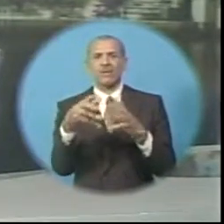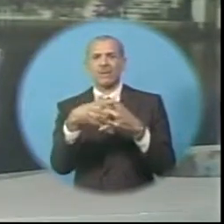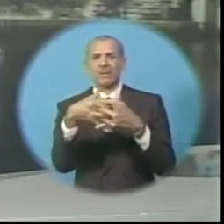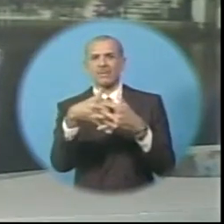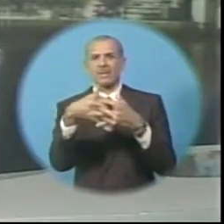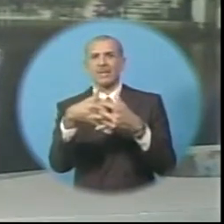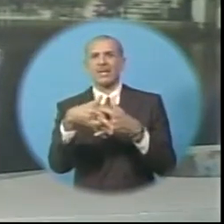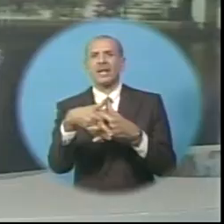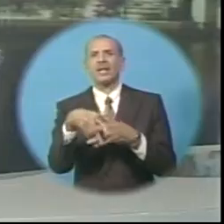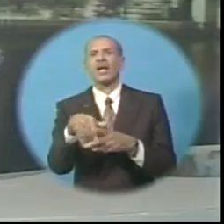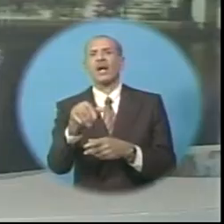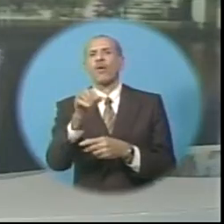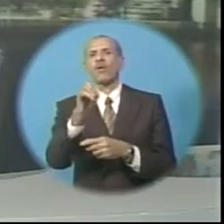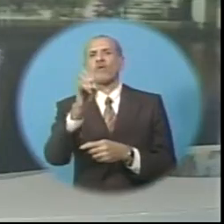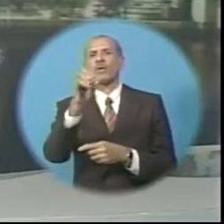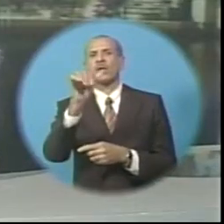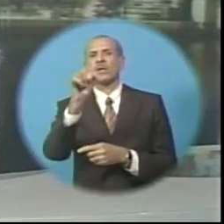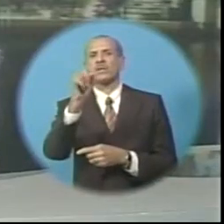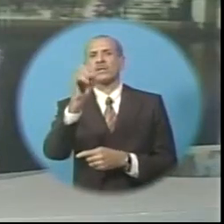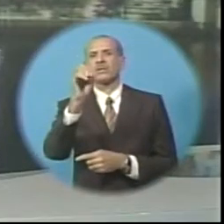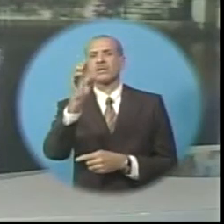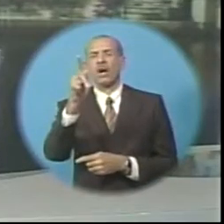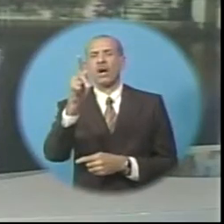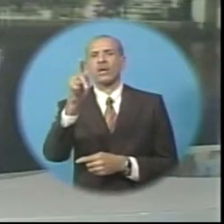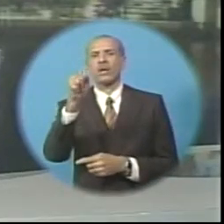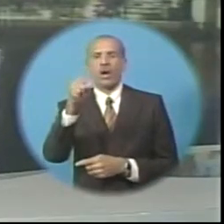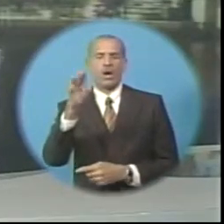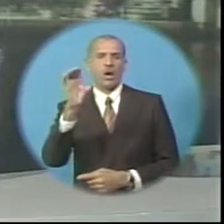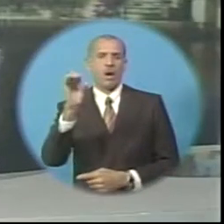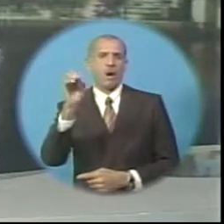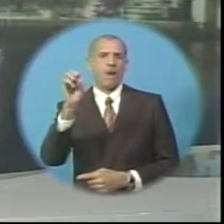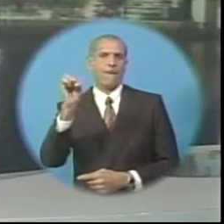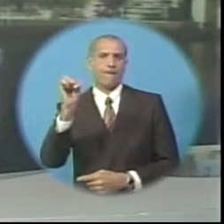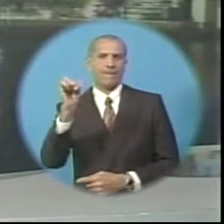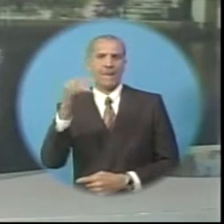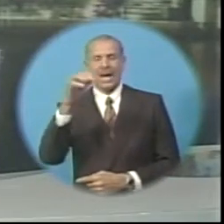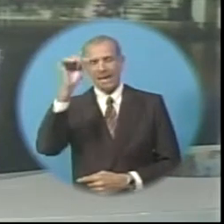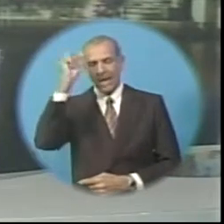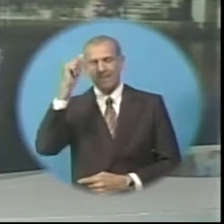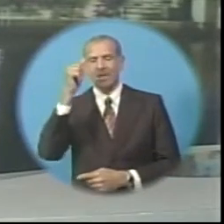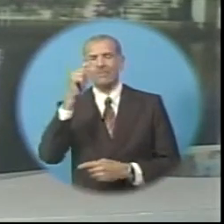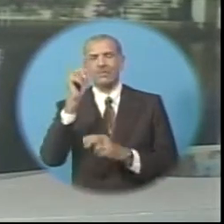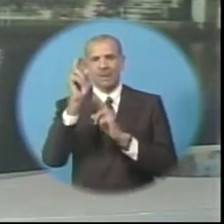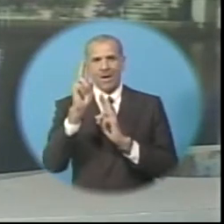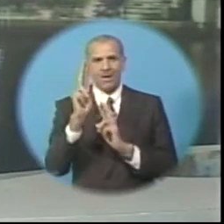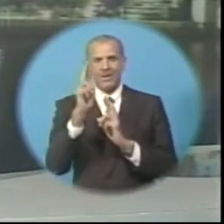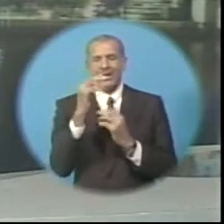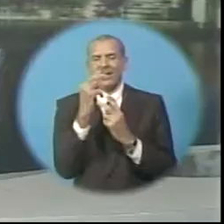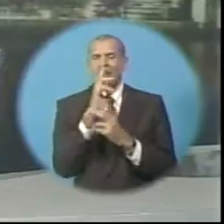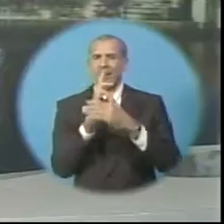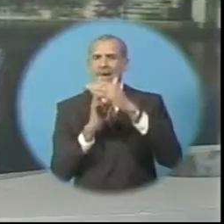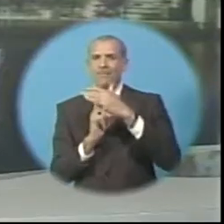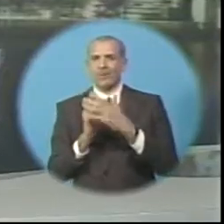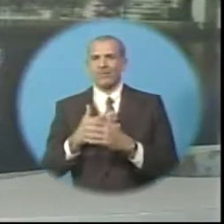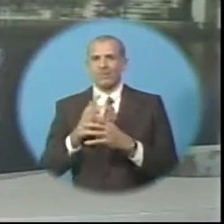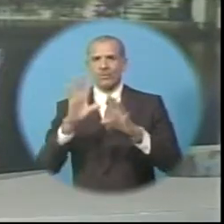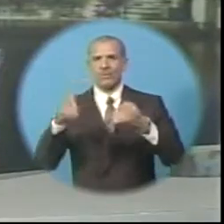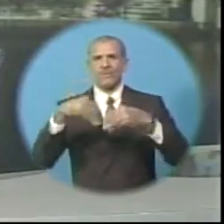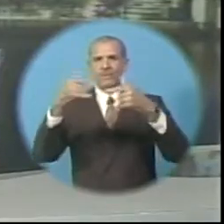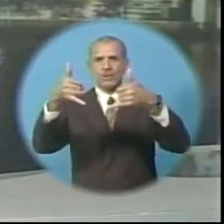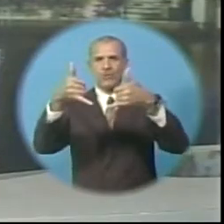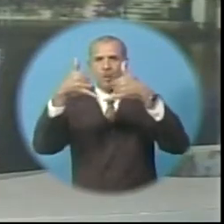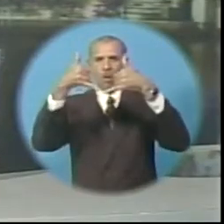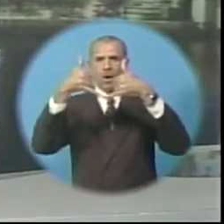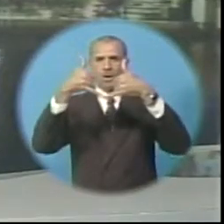giant Overstock.com. Abed said that he was honored and humbled to receive the award on behalf of BIT Inc. and